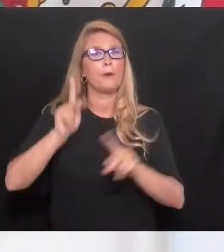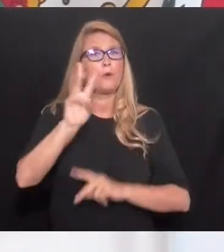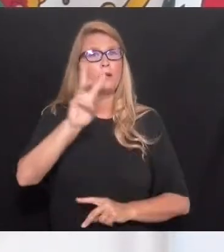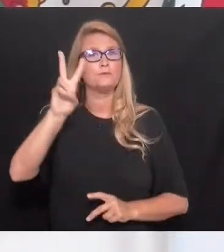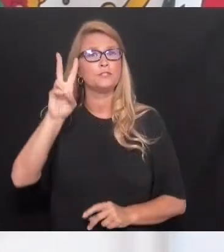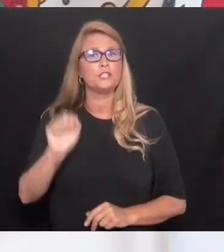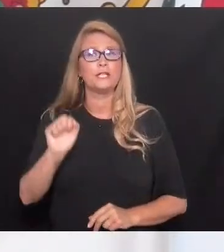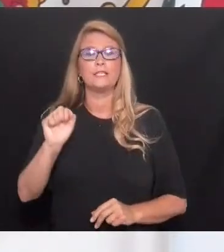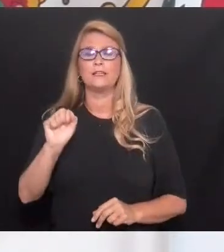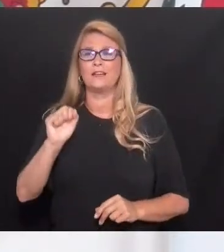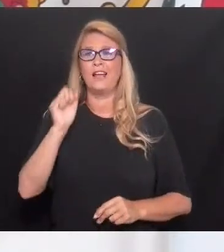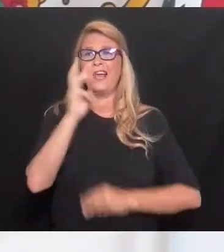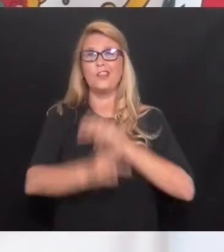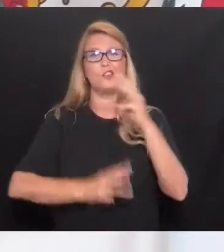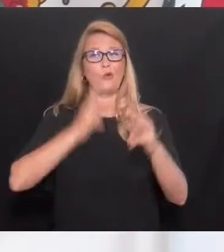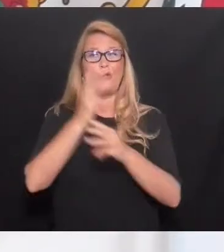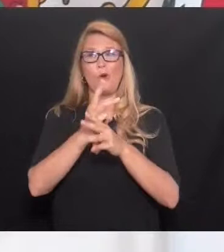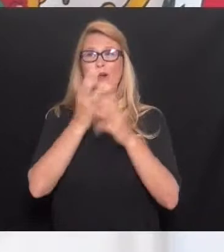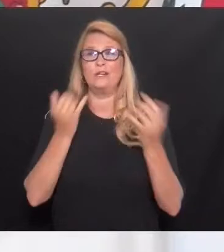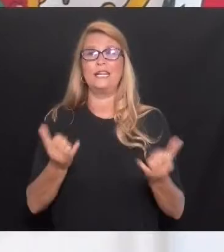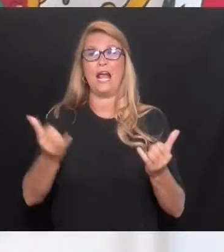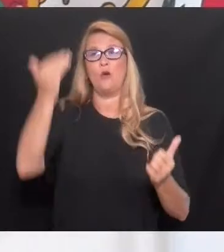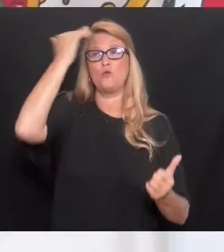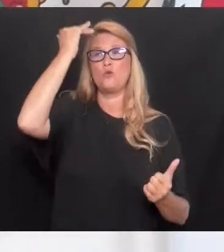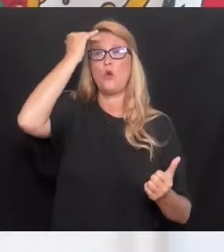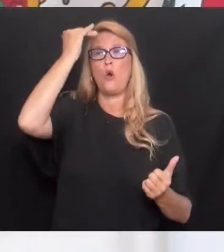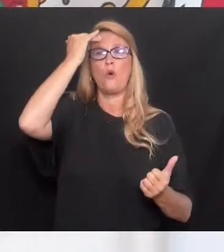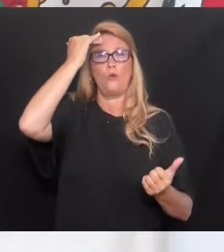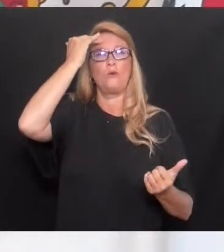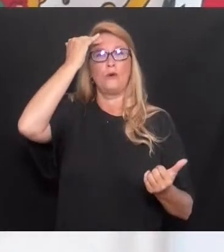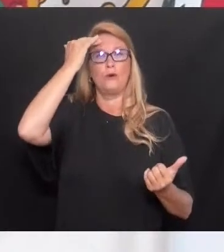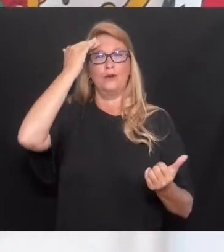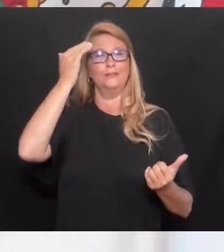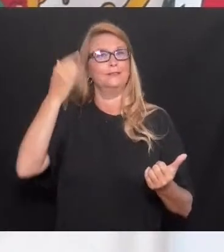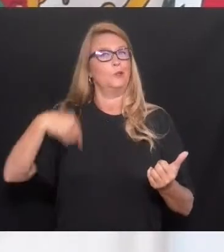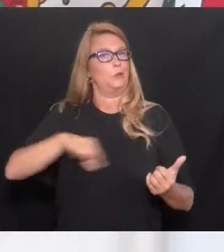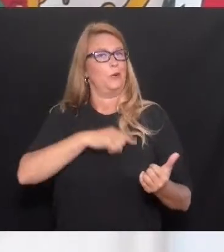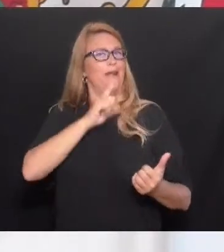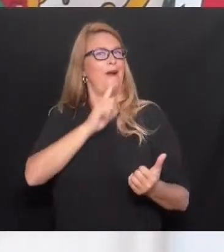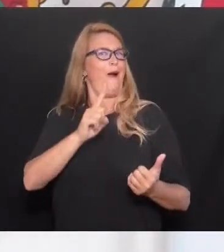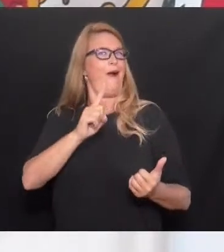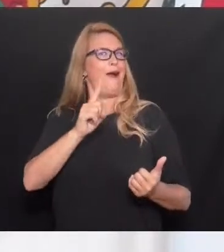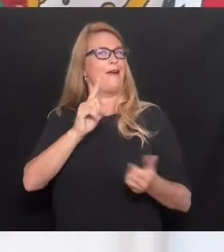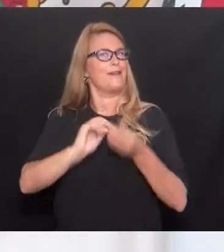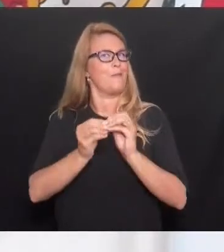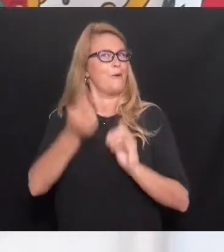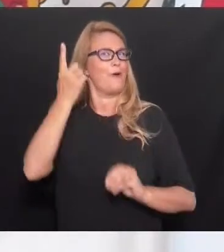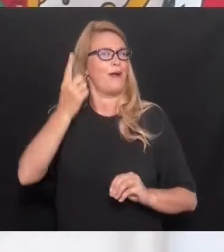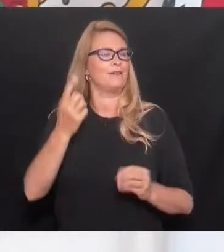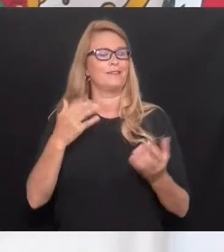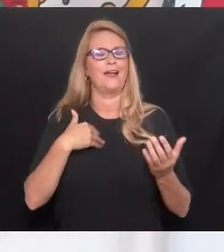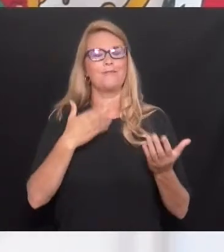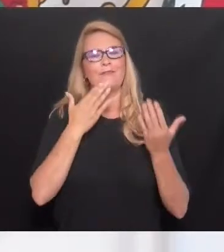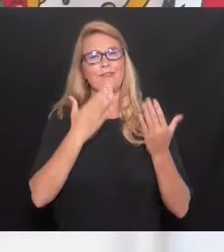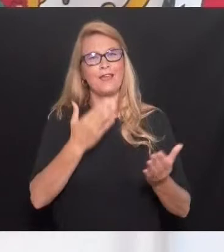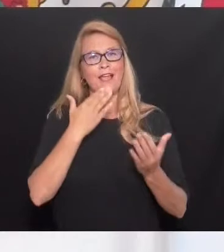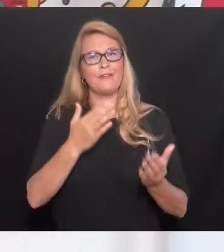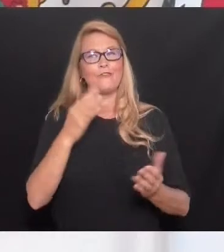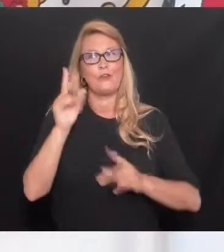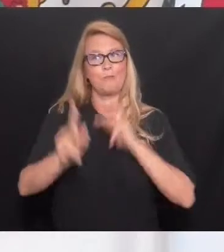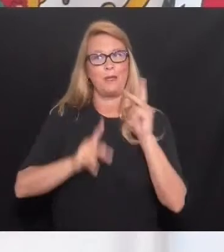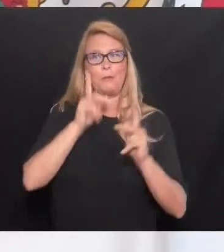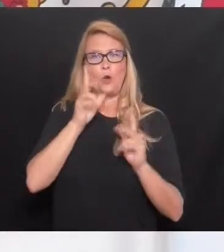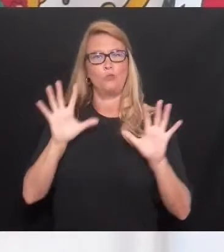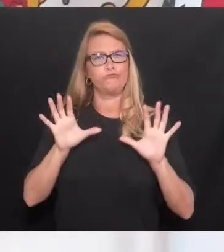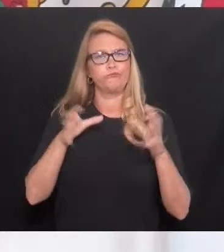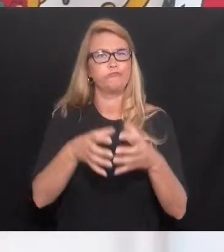how the world is awakening to just that. And so I really thank, you know, all those that came today, and we're going to work